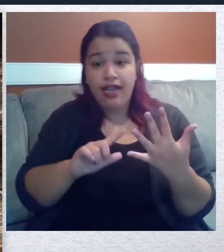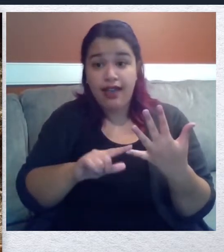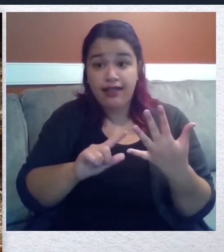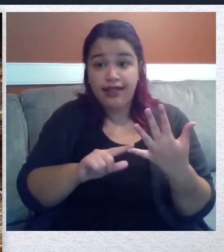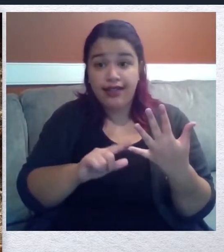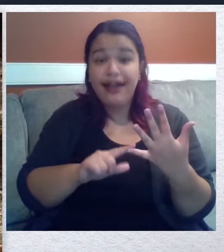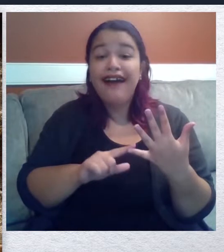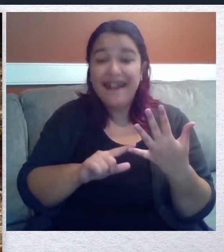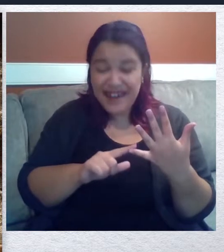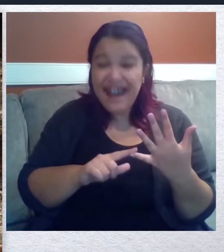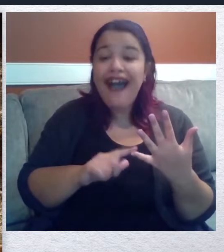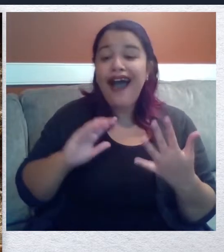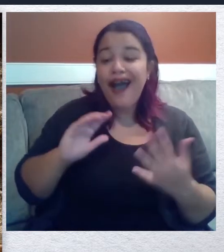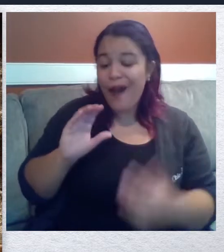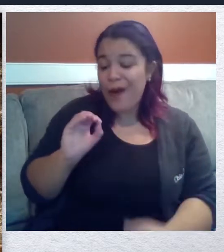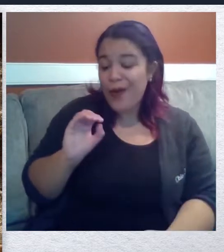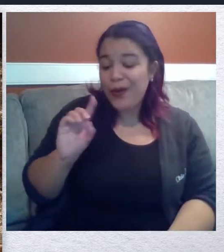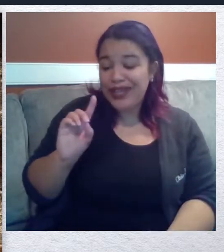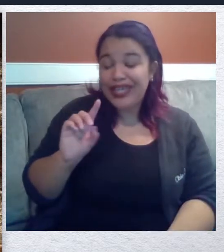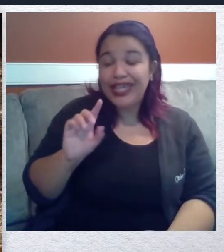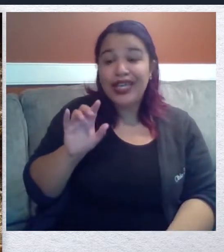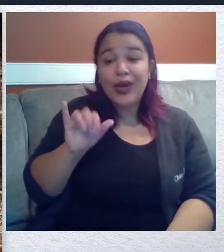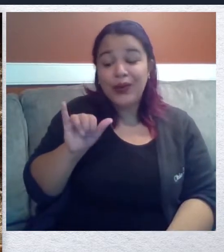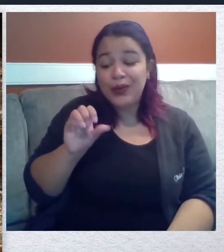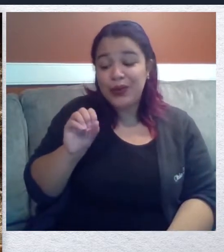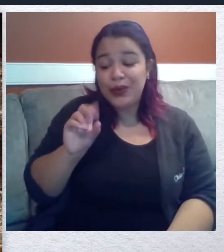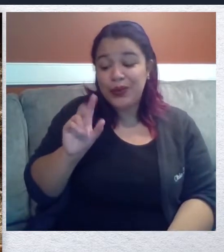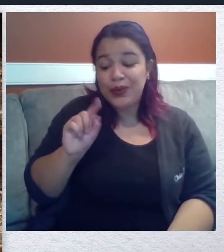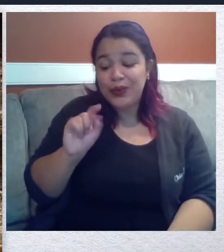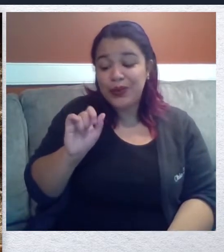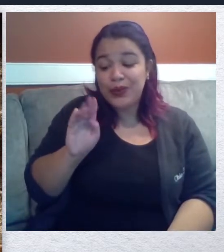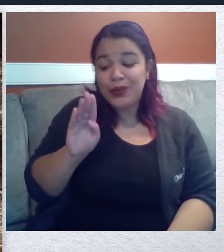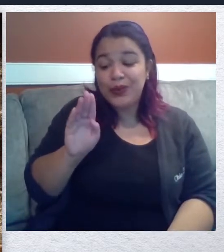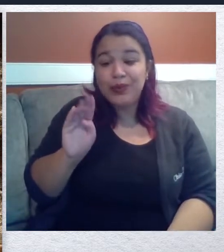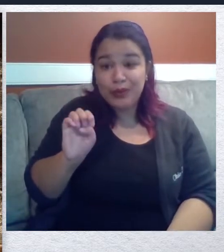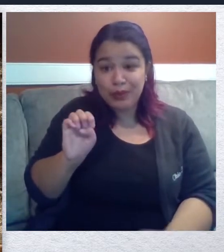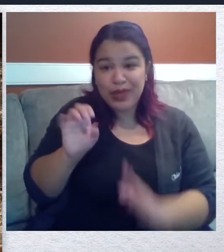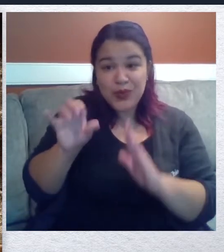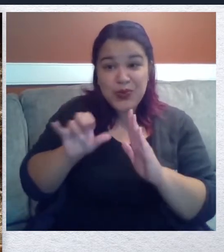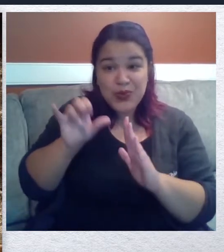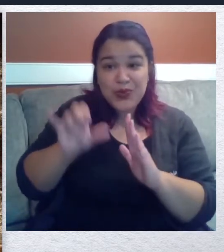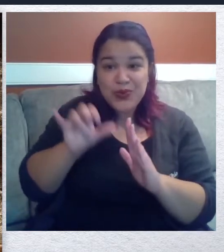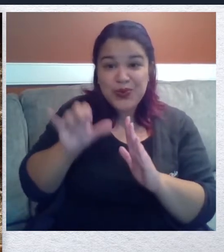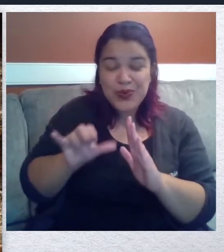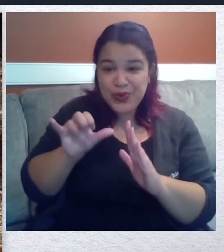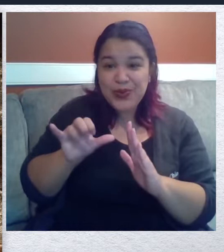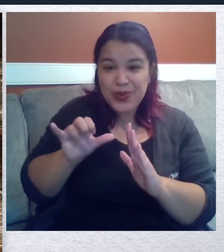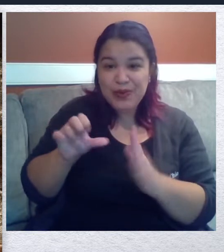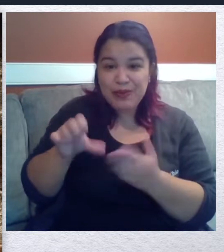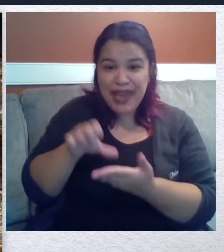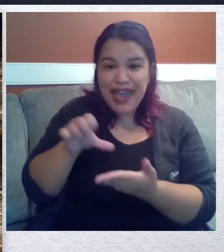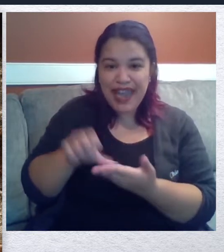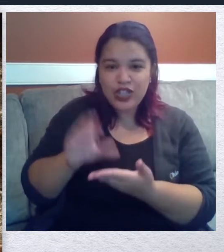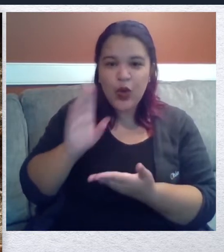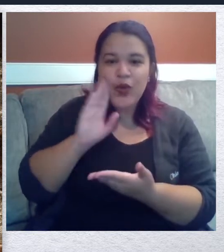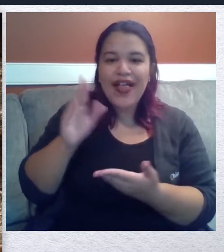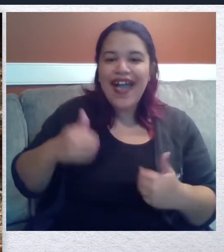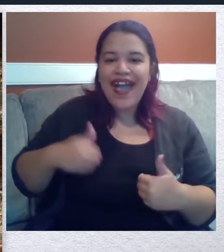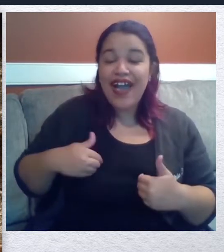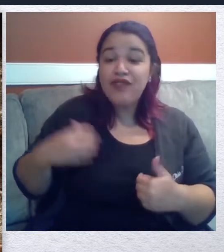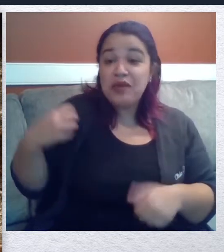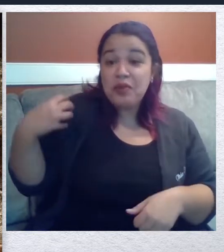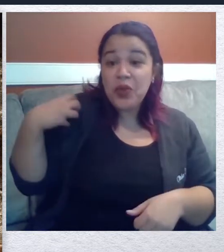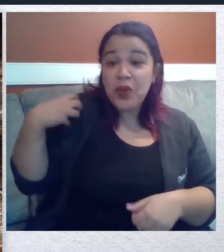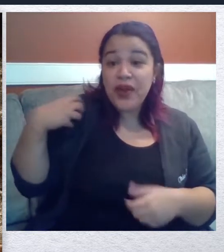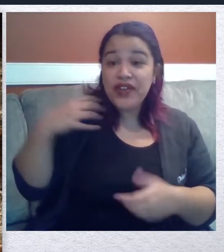partners who will be interviewing at the virtual hiring events. The resource guide, as well as the other resources we will